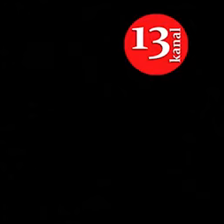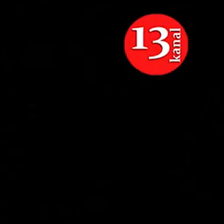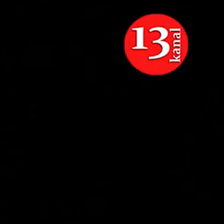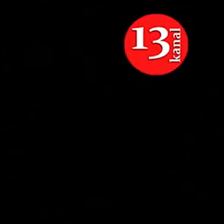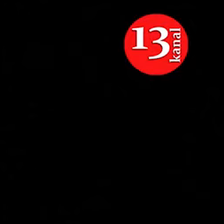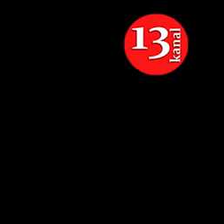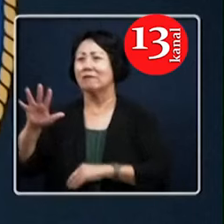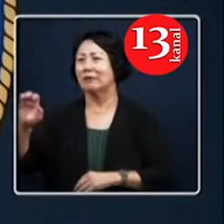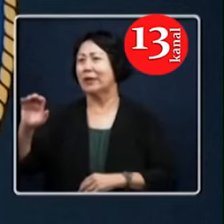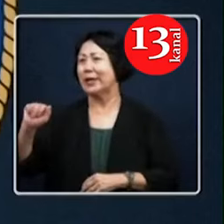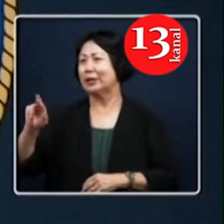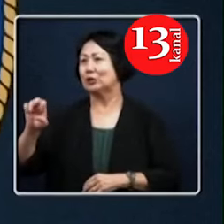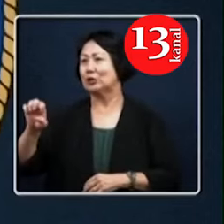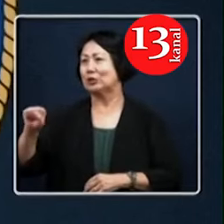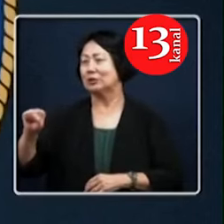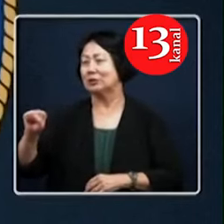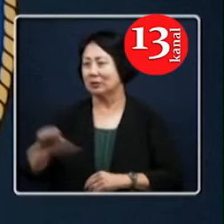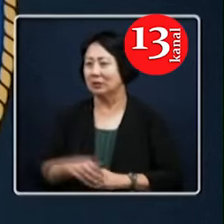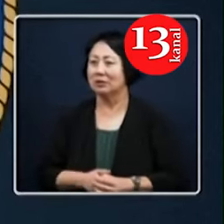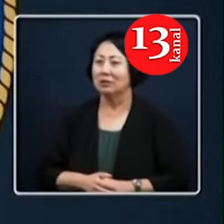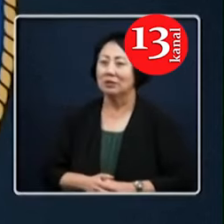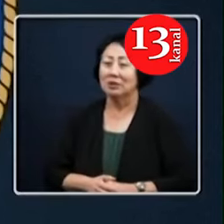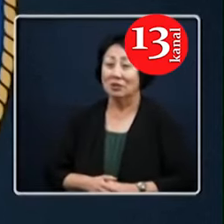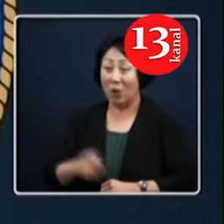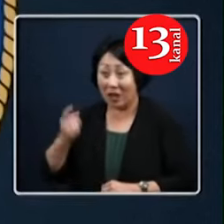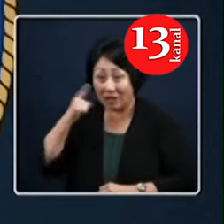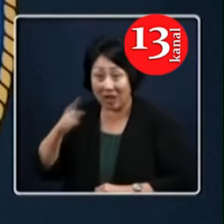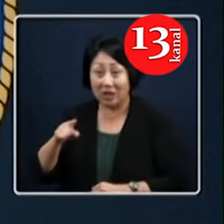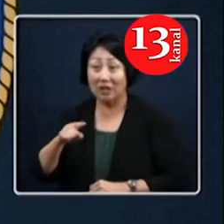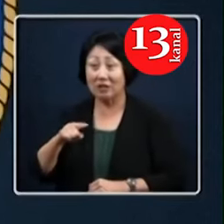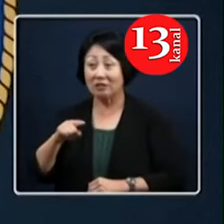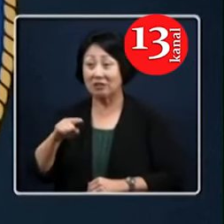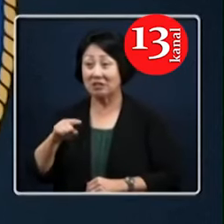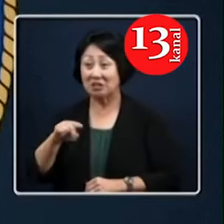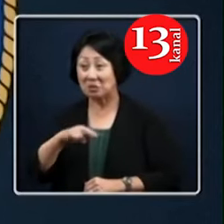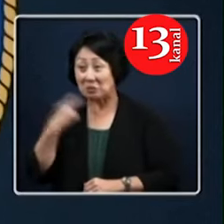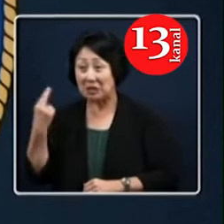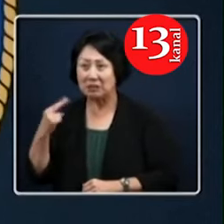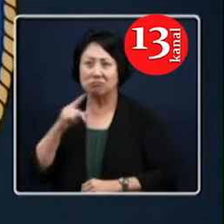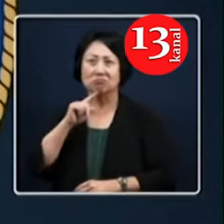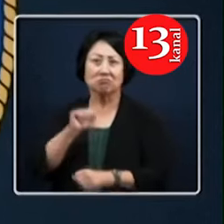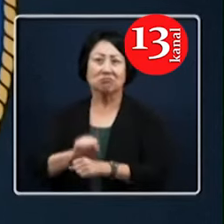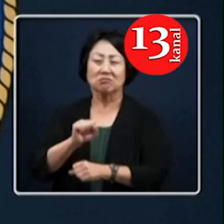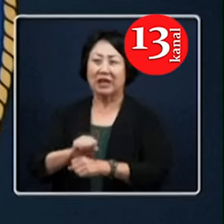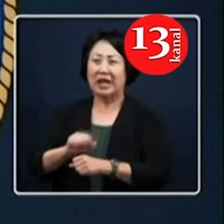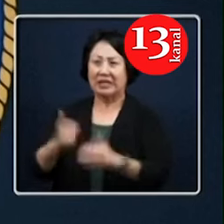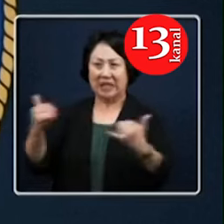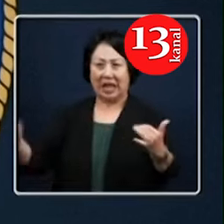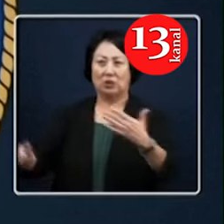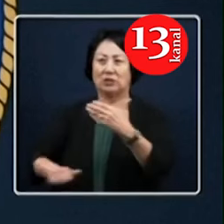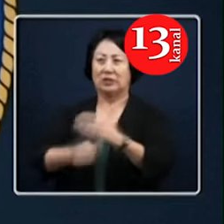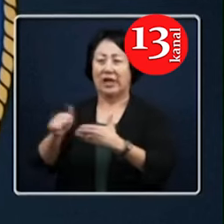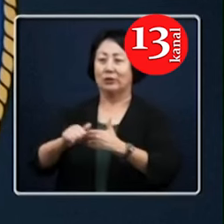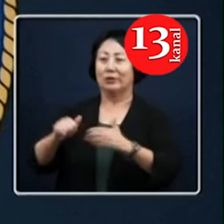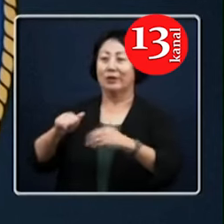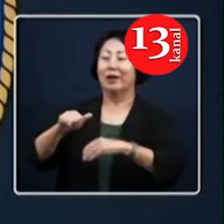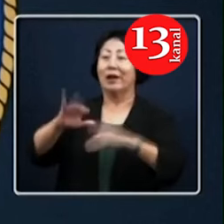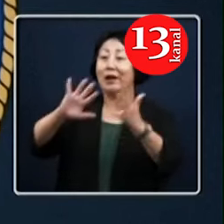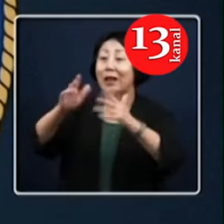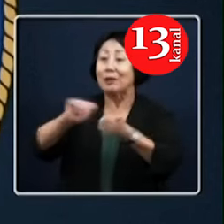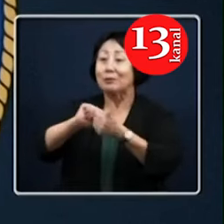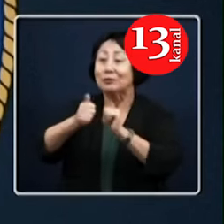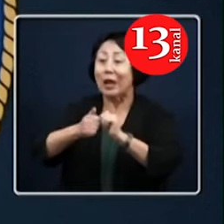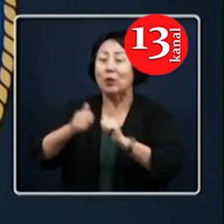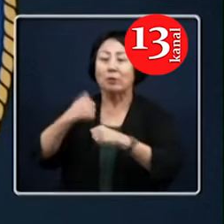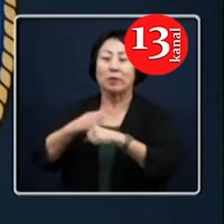Off road. Quick. So I think the risk is real, and it's a present danger. And climate change will only continue